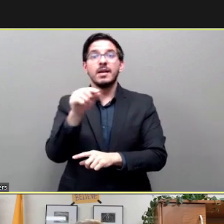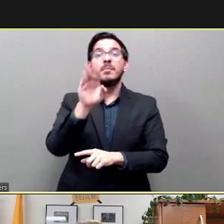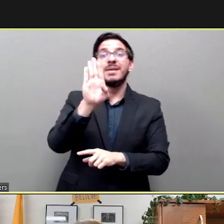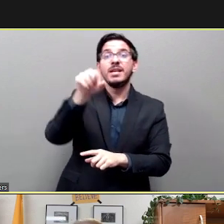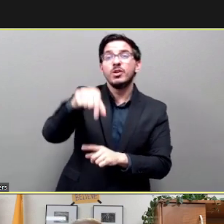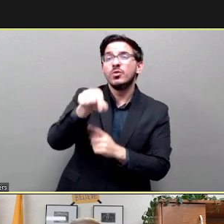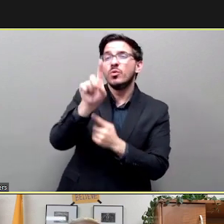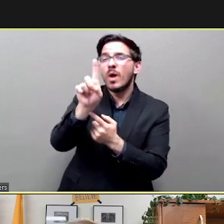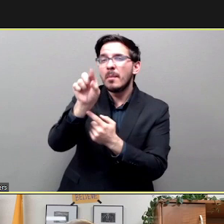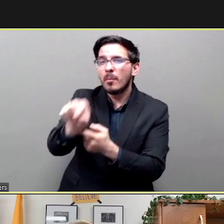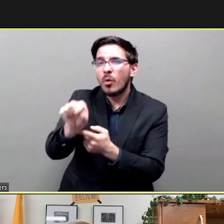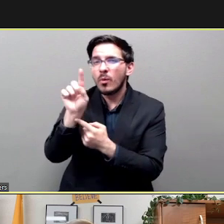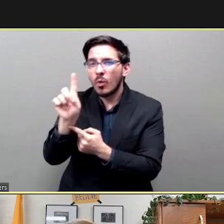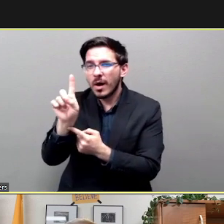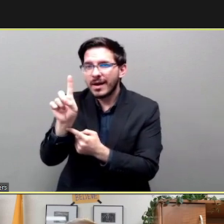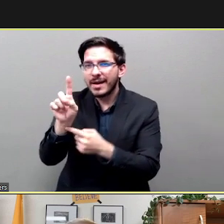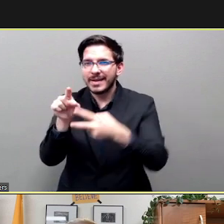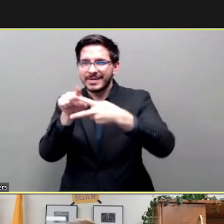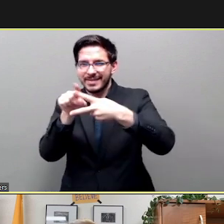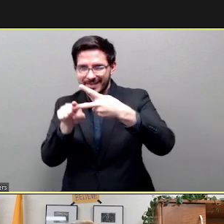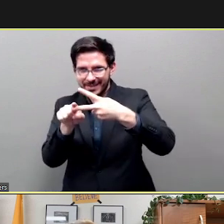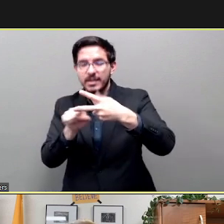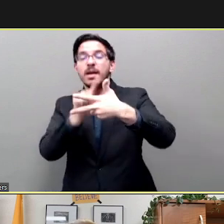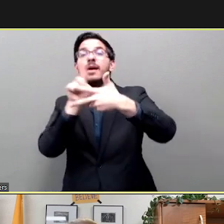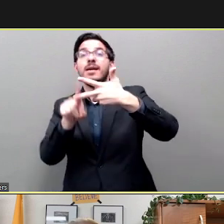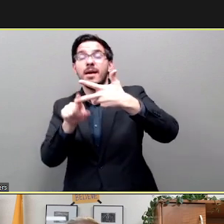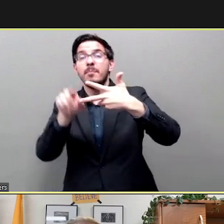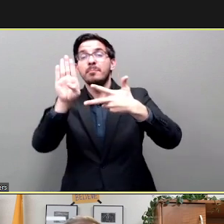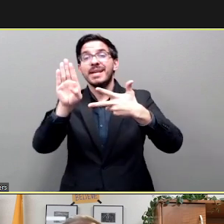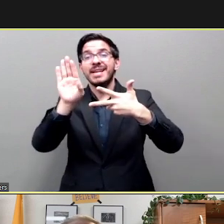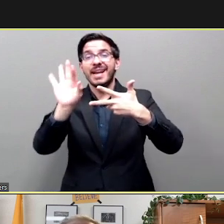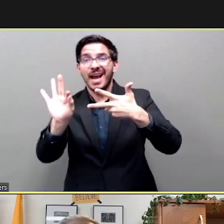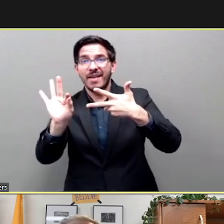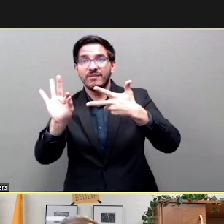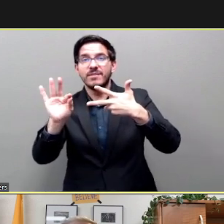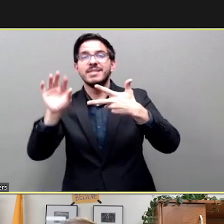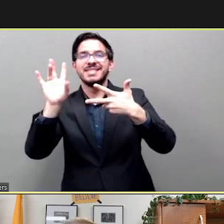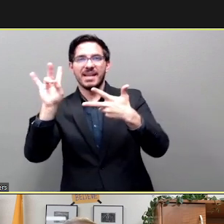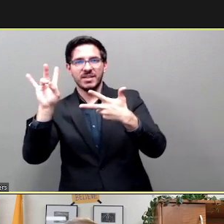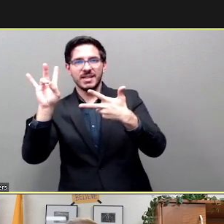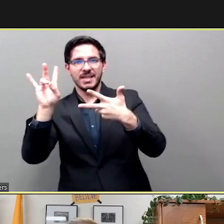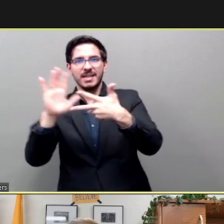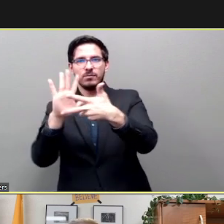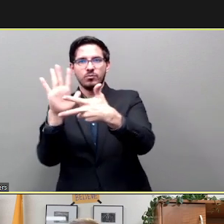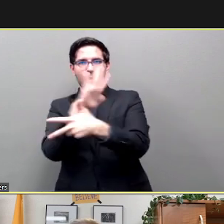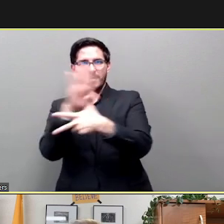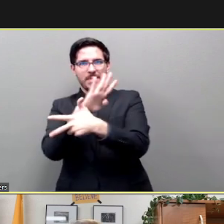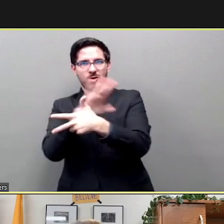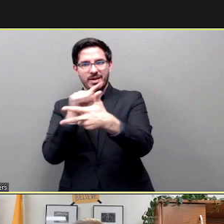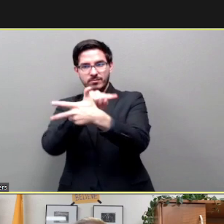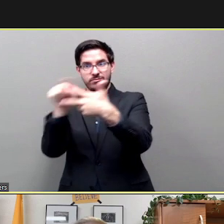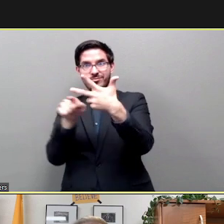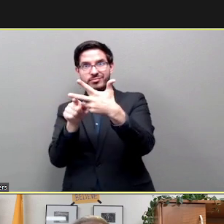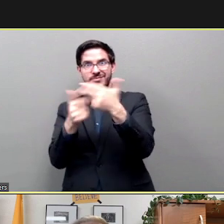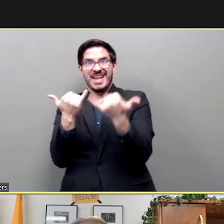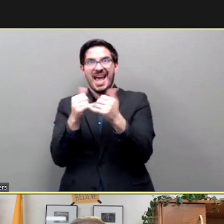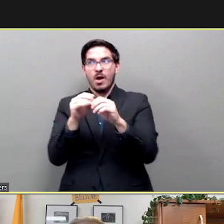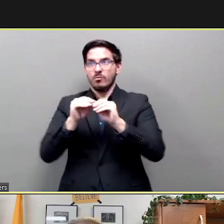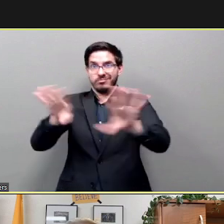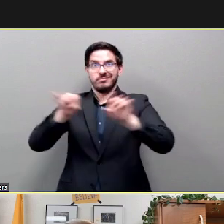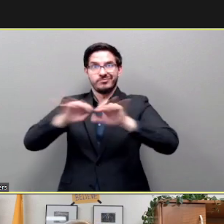BQ1.1, 1.1, and BF7 as the primary variants in the pandemic. Over the